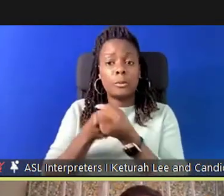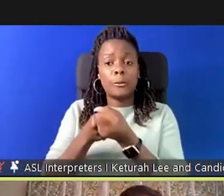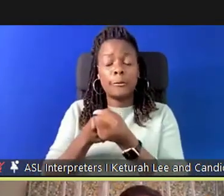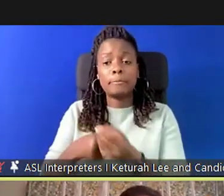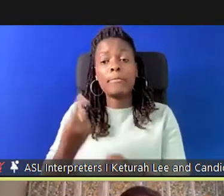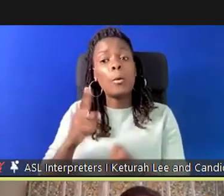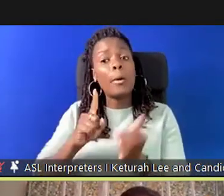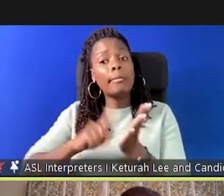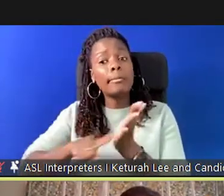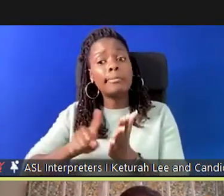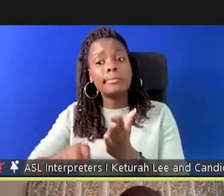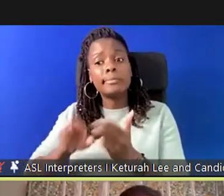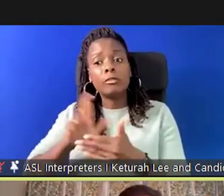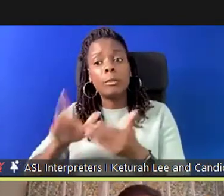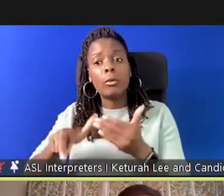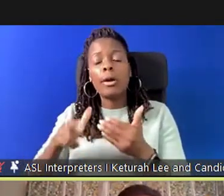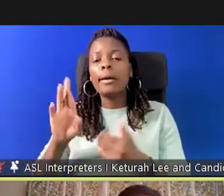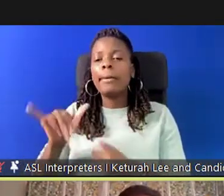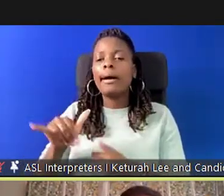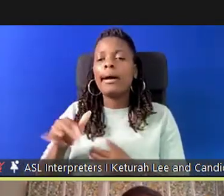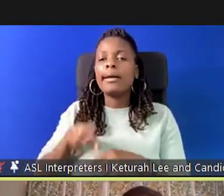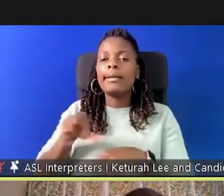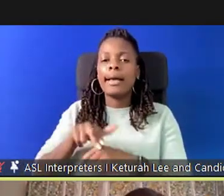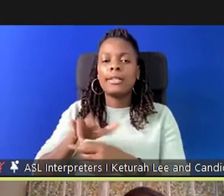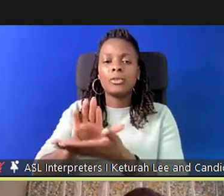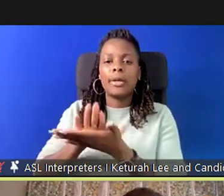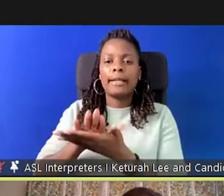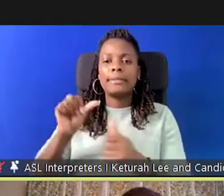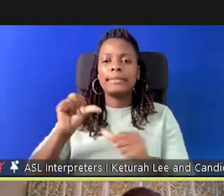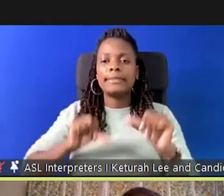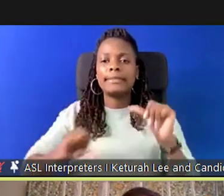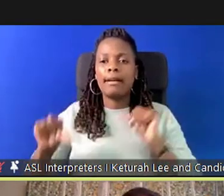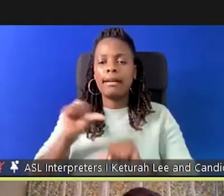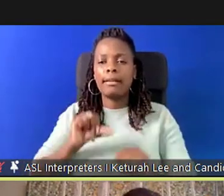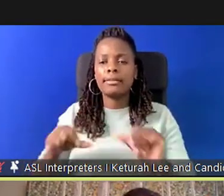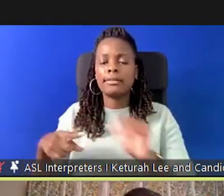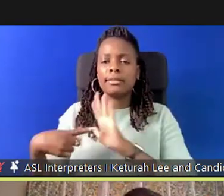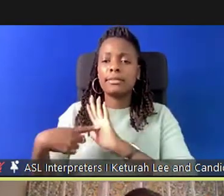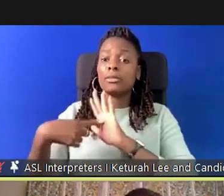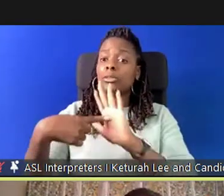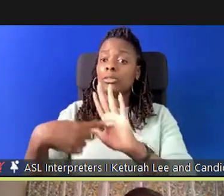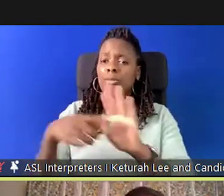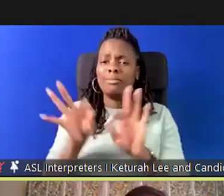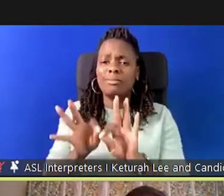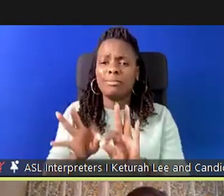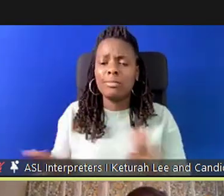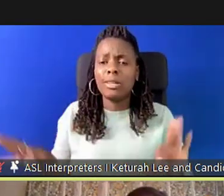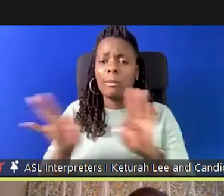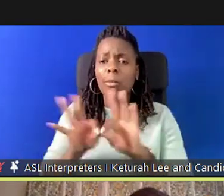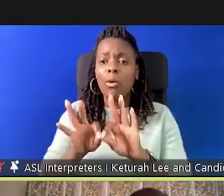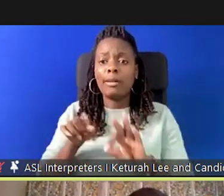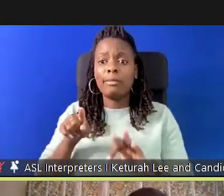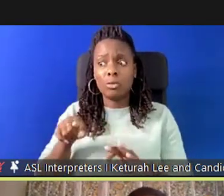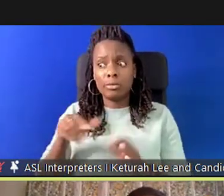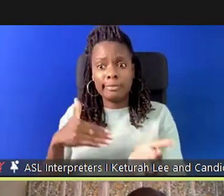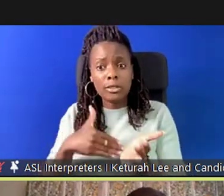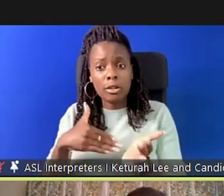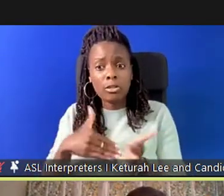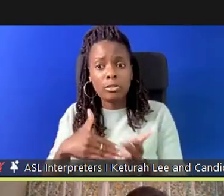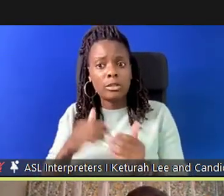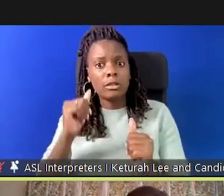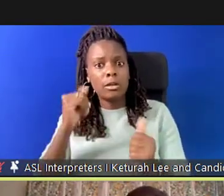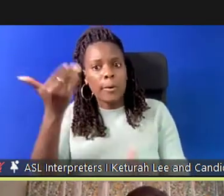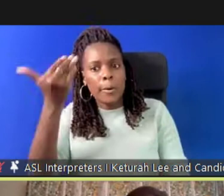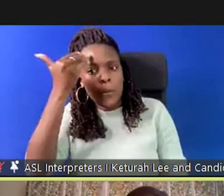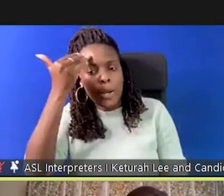of Sciences published in February of 2020 really highlighted the need for clinicians to be aware of and address these